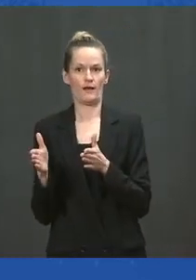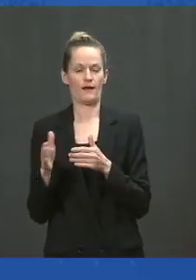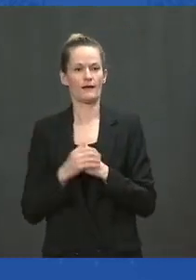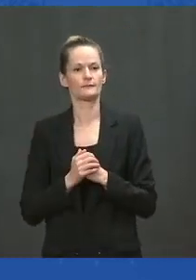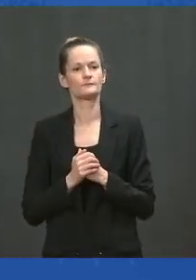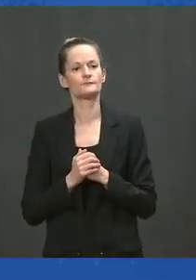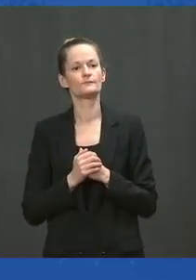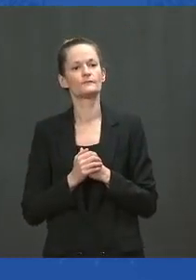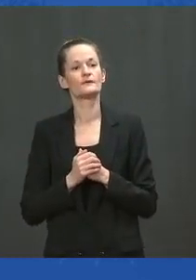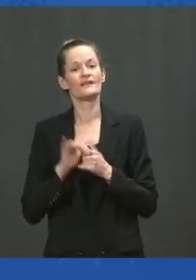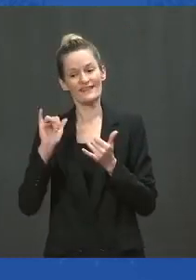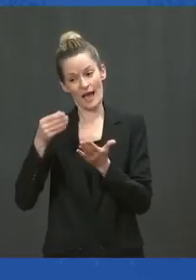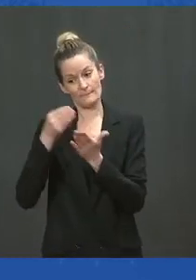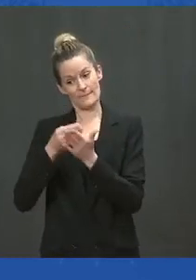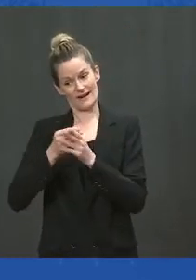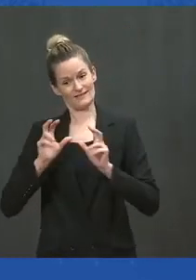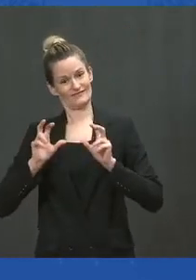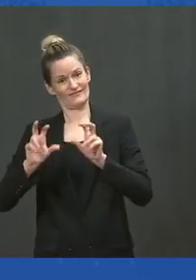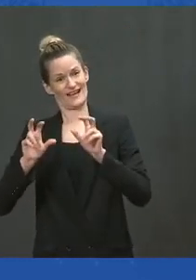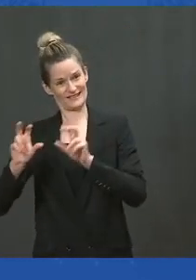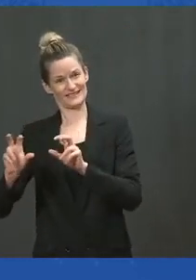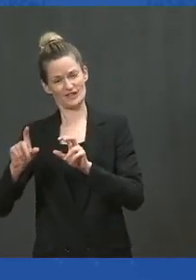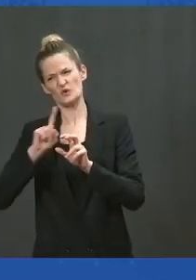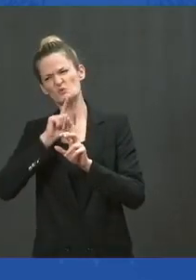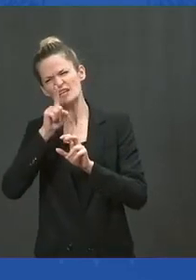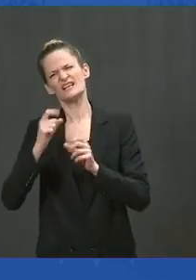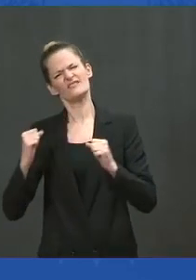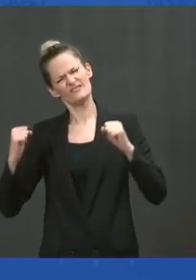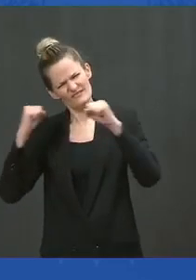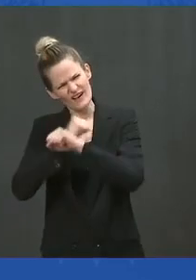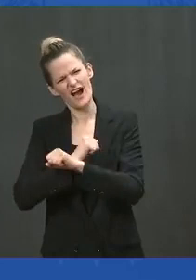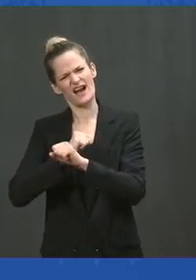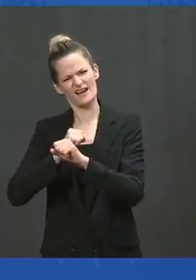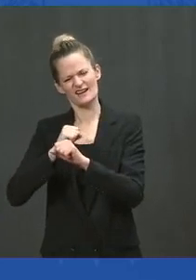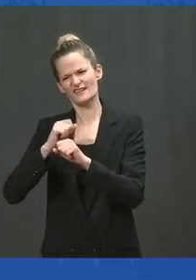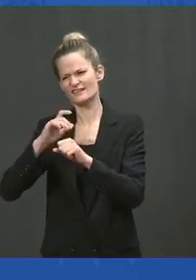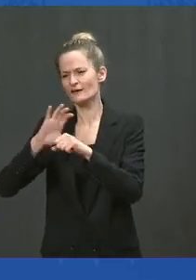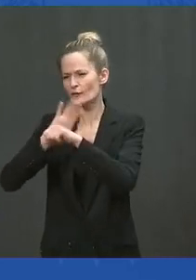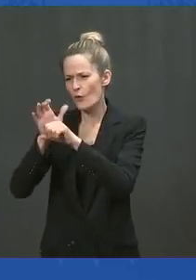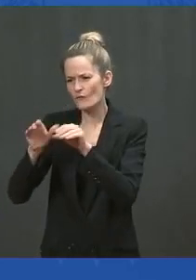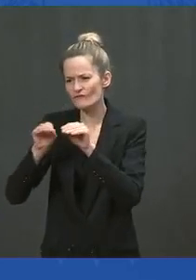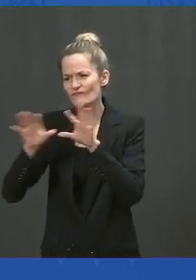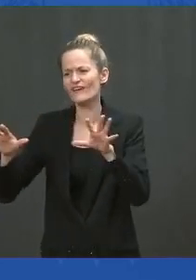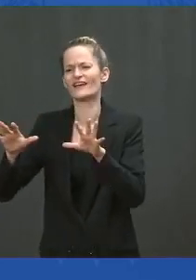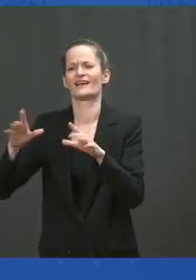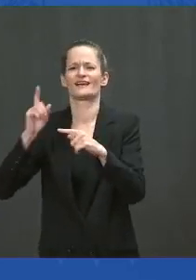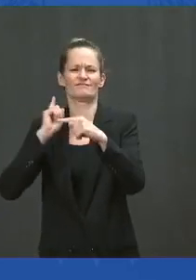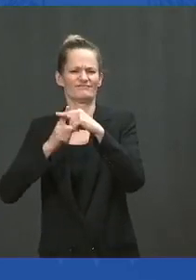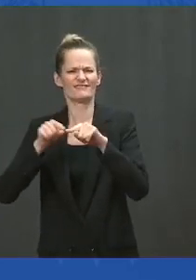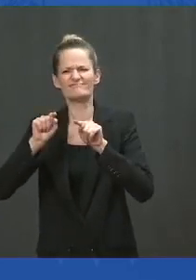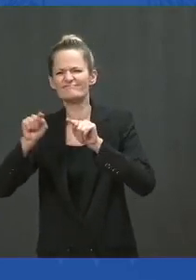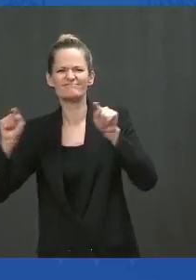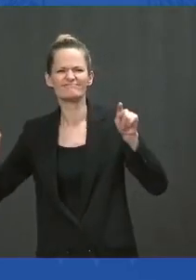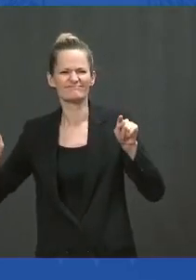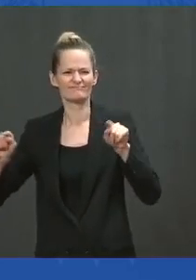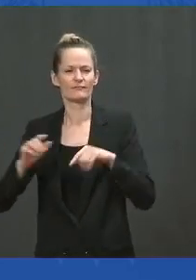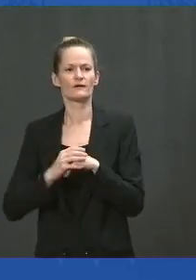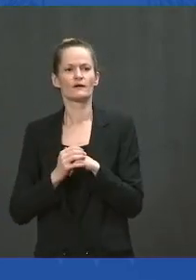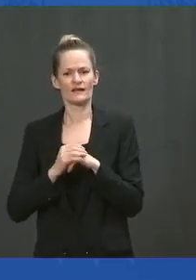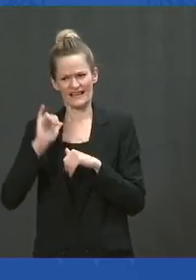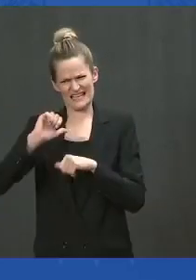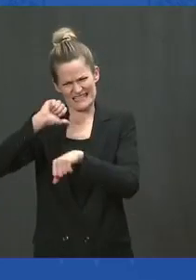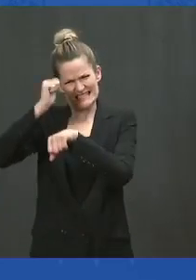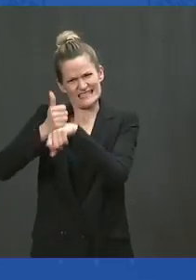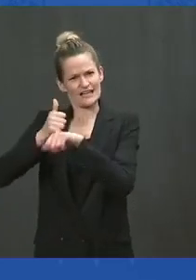result, we've been able to make progress on both fronts against grave challenges. And we put in place the tools to prevent this